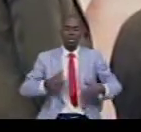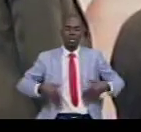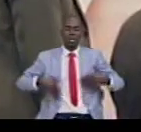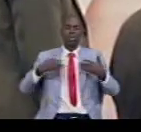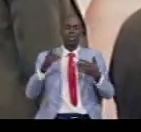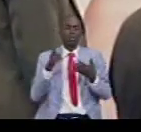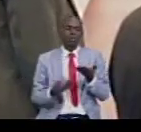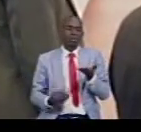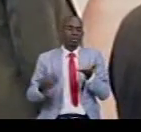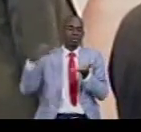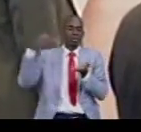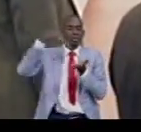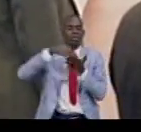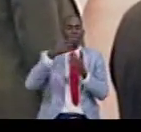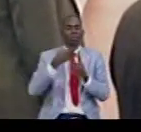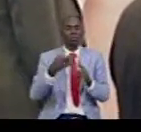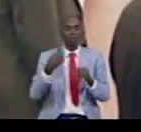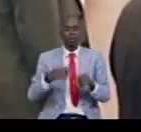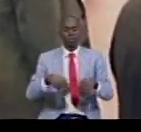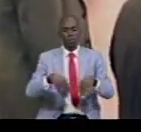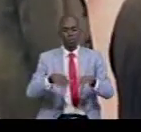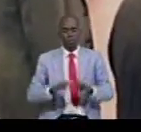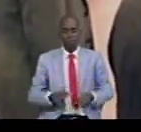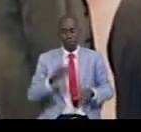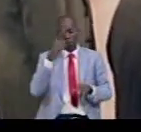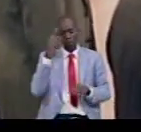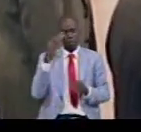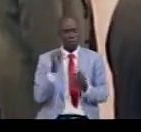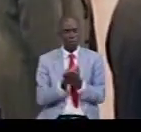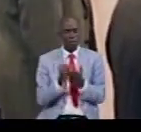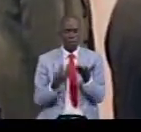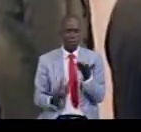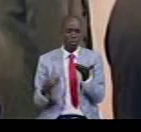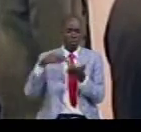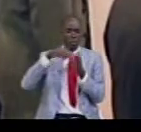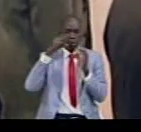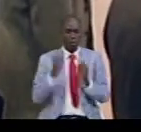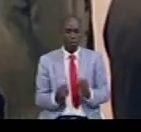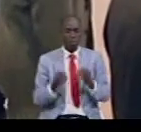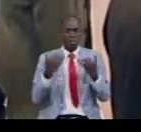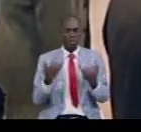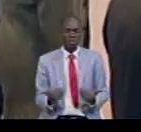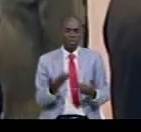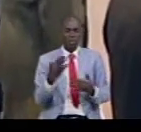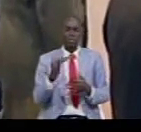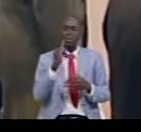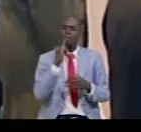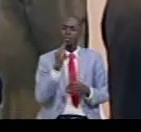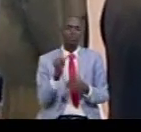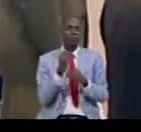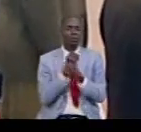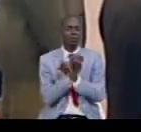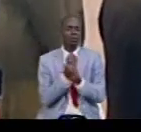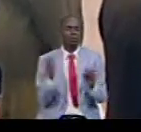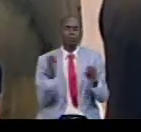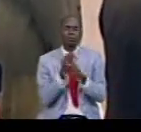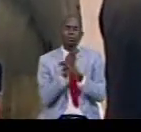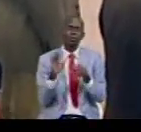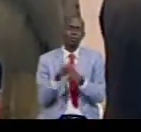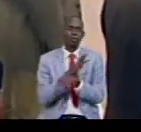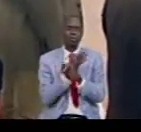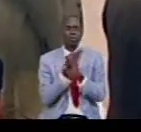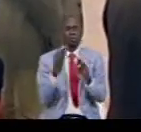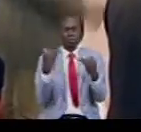tomb. And because of that resurrection power, today there is salvation free and full and free. Today there is